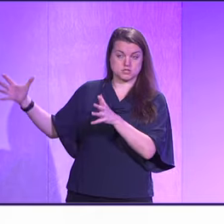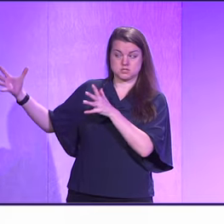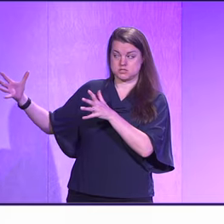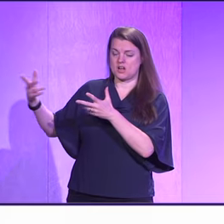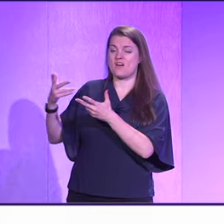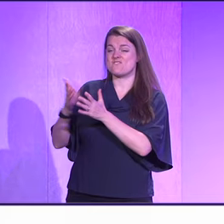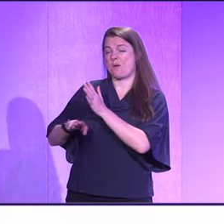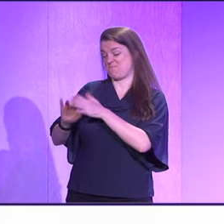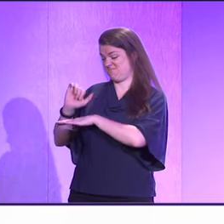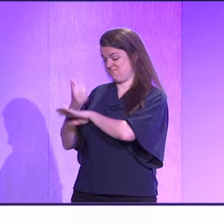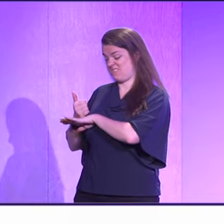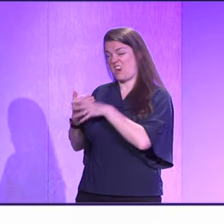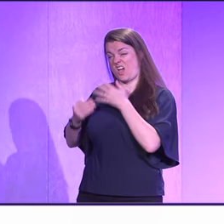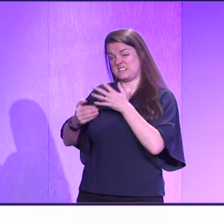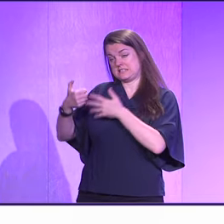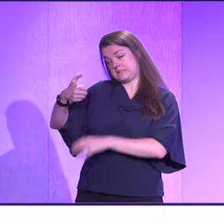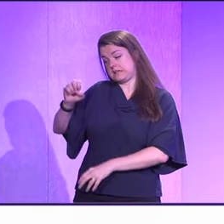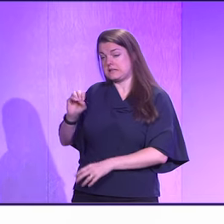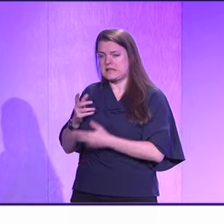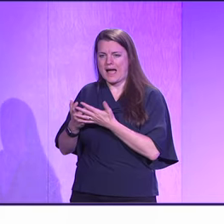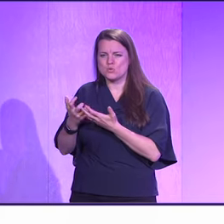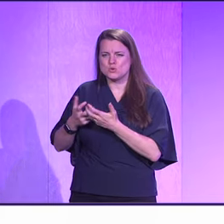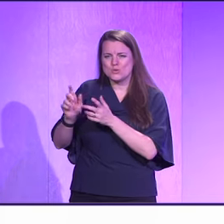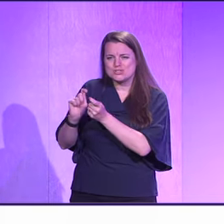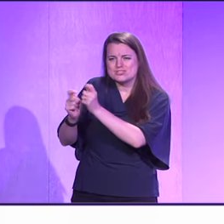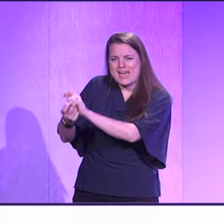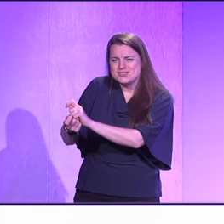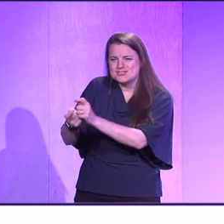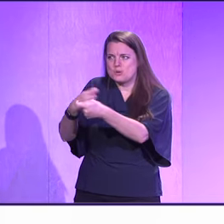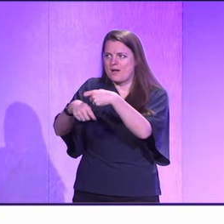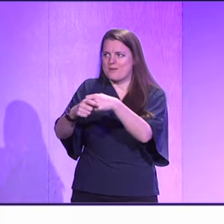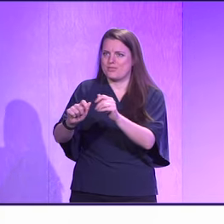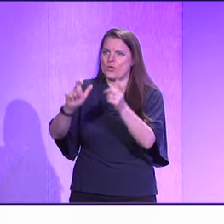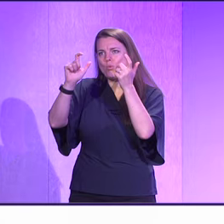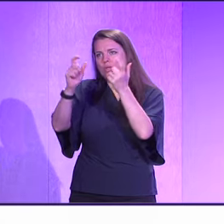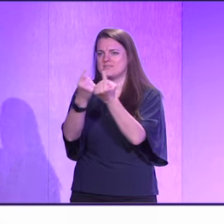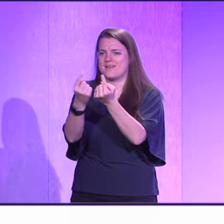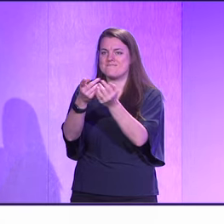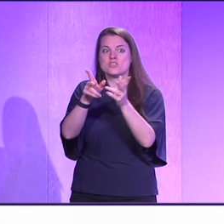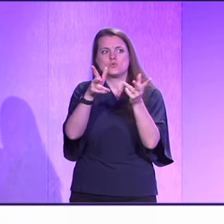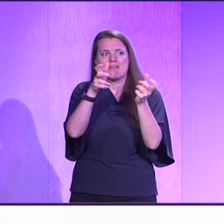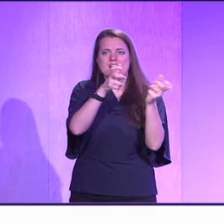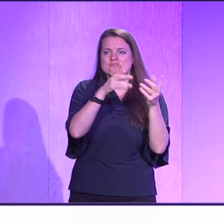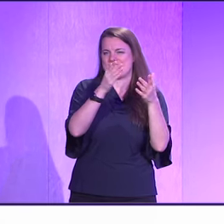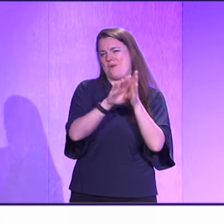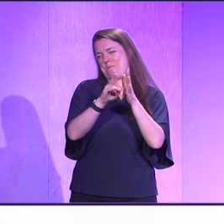been going from the 60s to change from what they're doing today to doing all this cool stuff that you hear about at DevOps